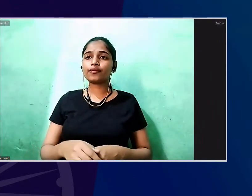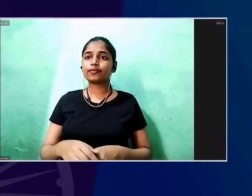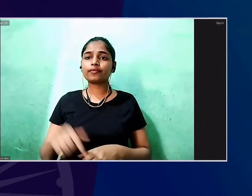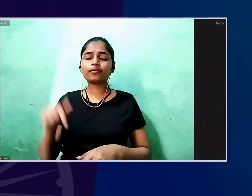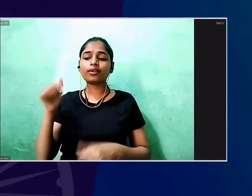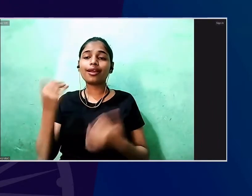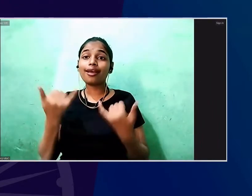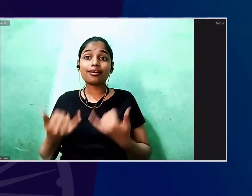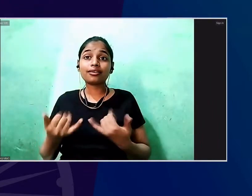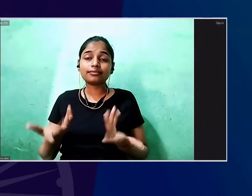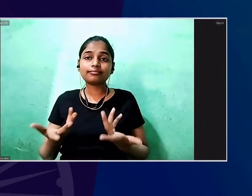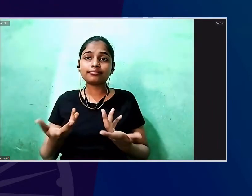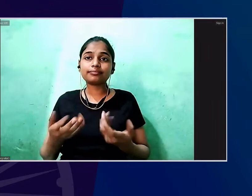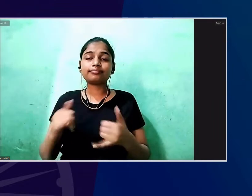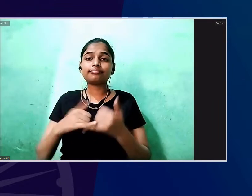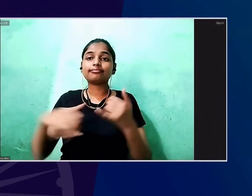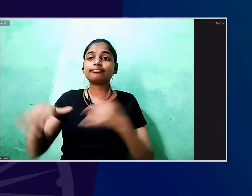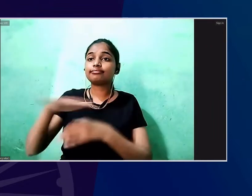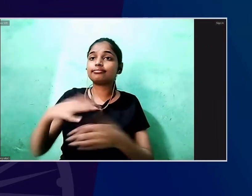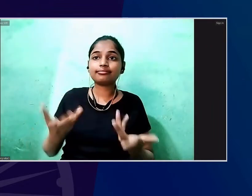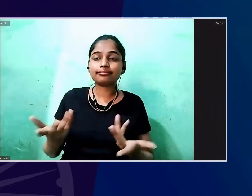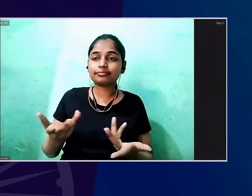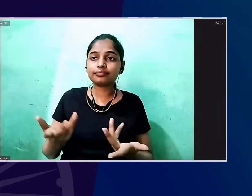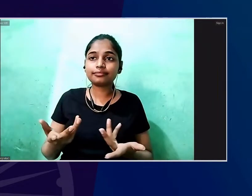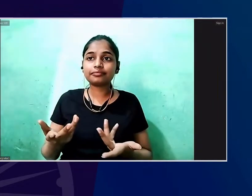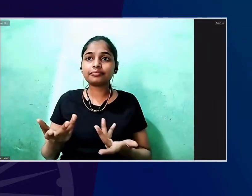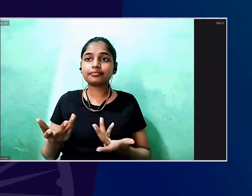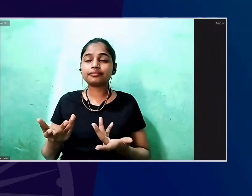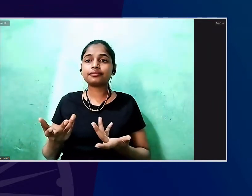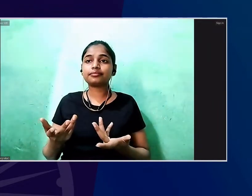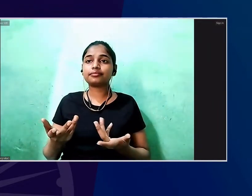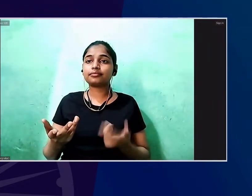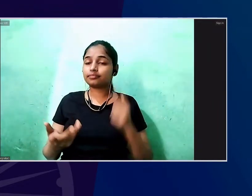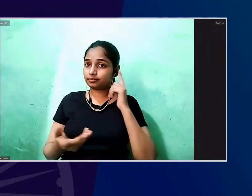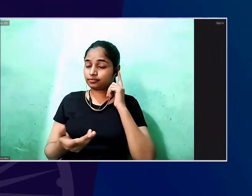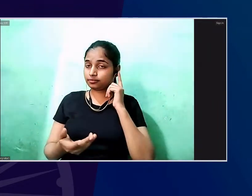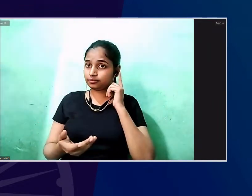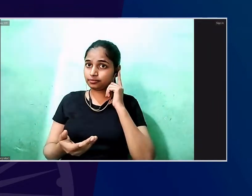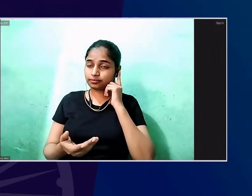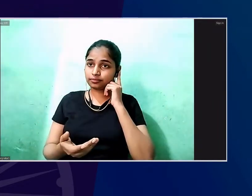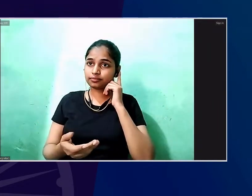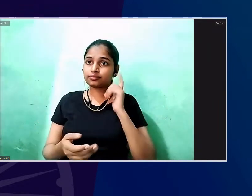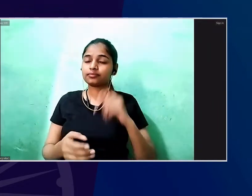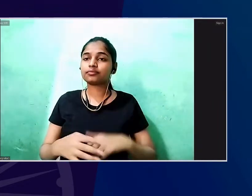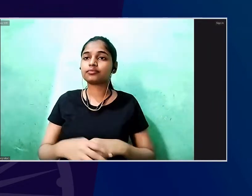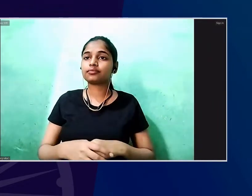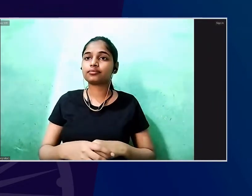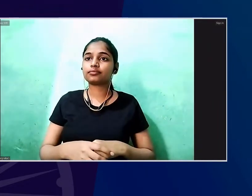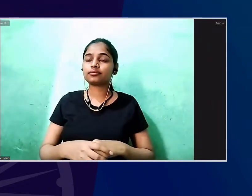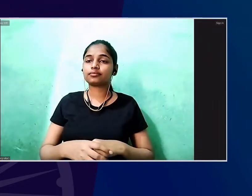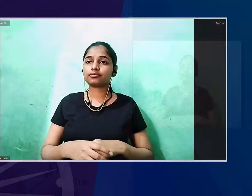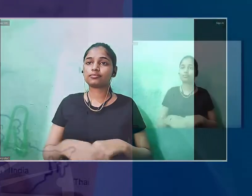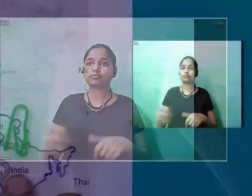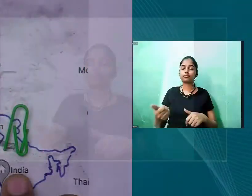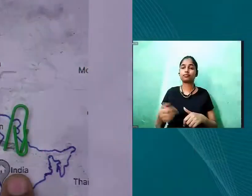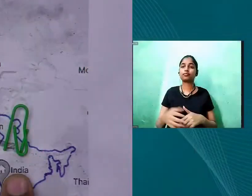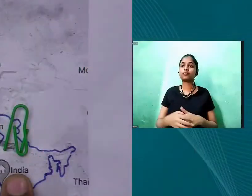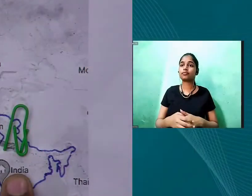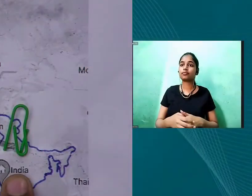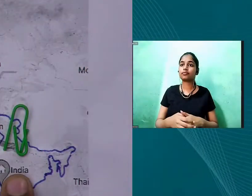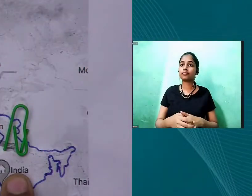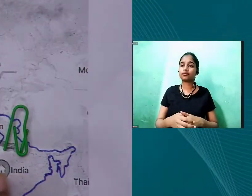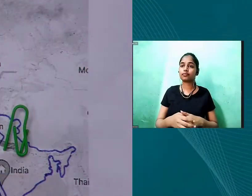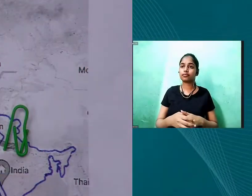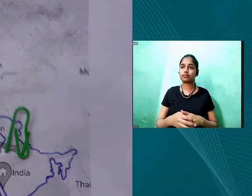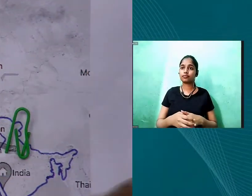a map where there are pins attached. She can use a thumb pin, she can use a paper